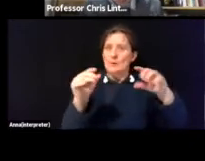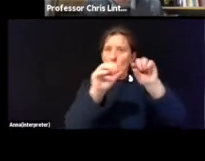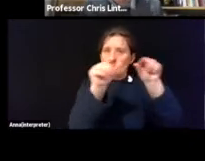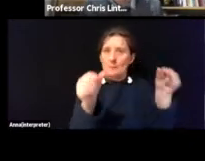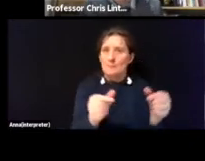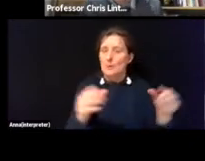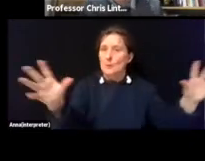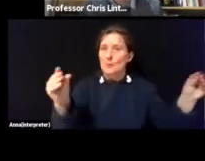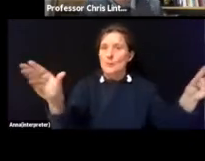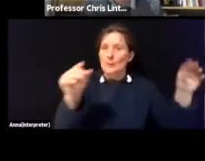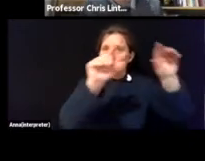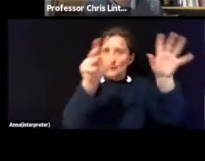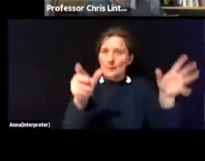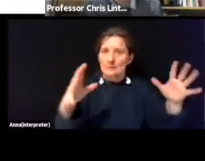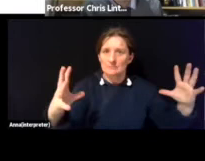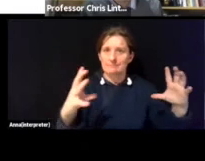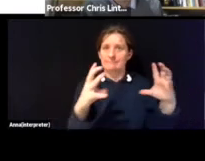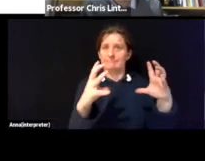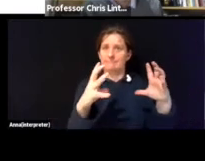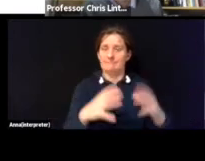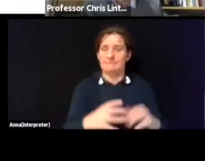formation process happen.